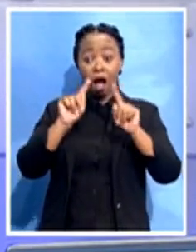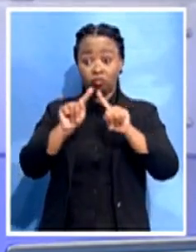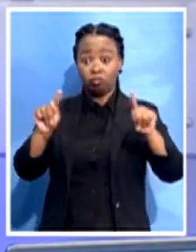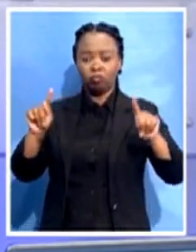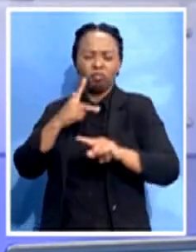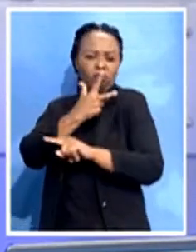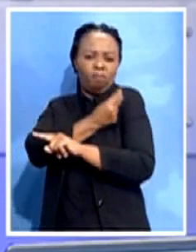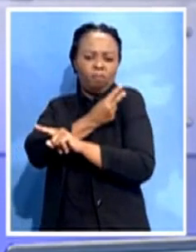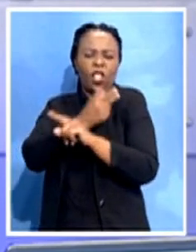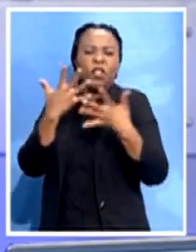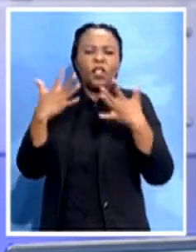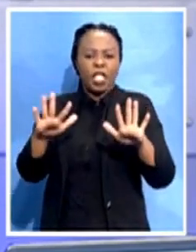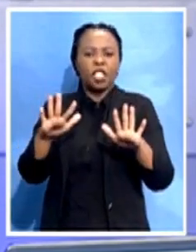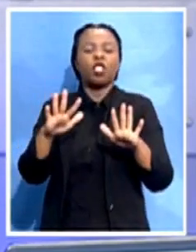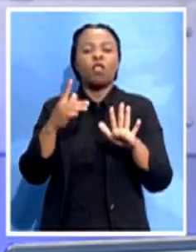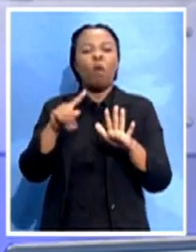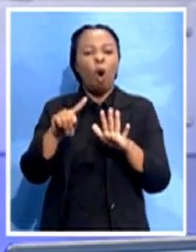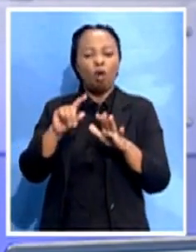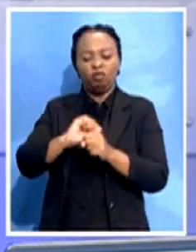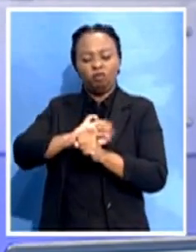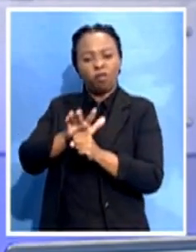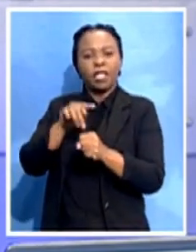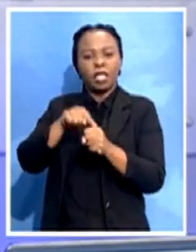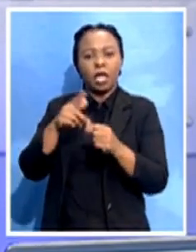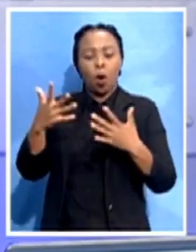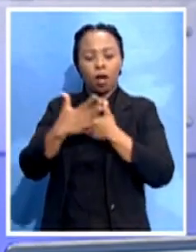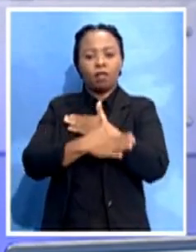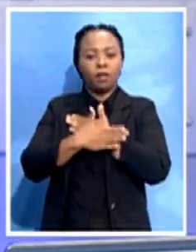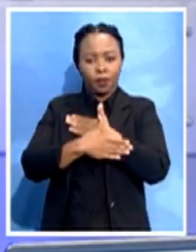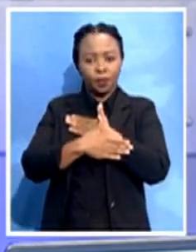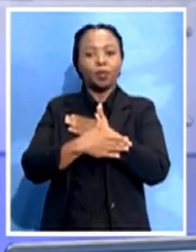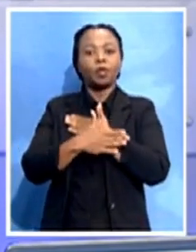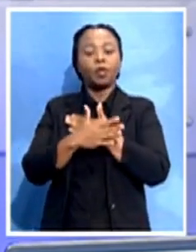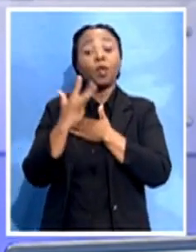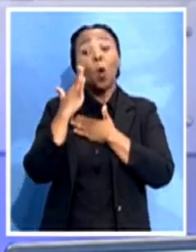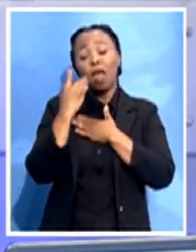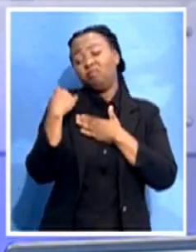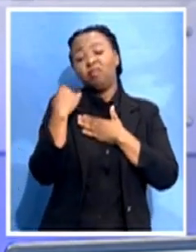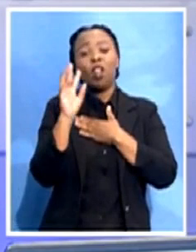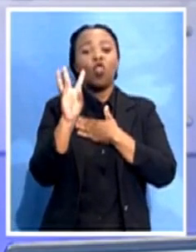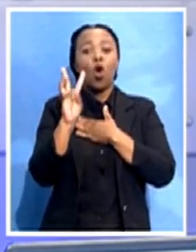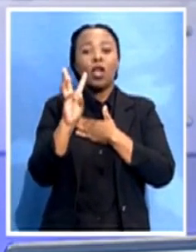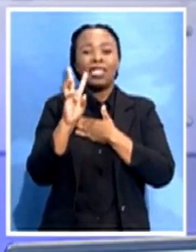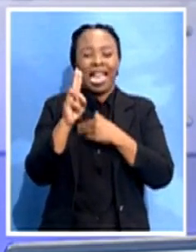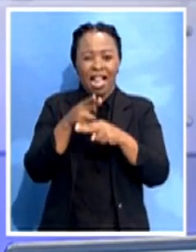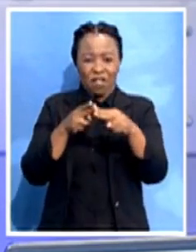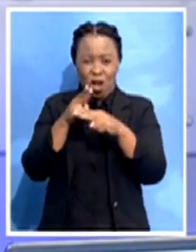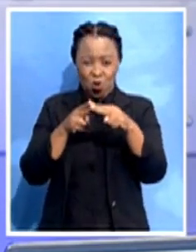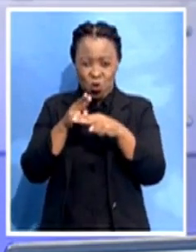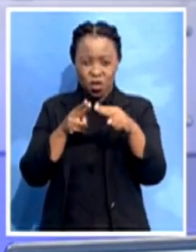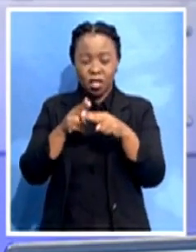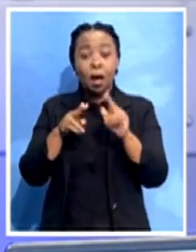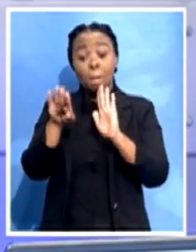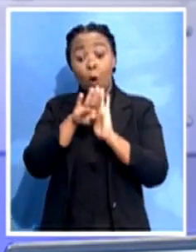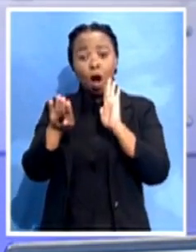province, or rather had been vaccinated by Thursday afternoon. The program continued into the weekend. Today, the first group